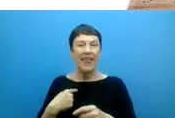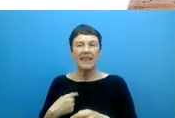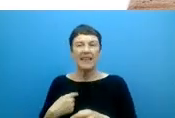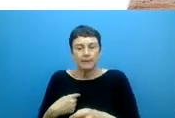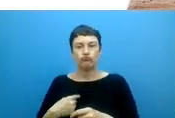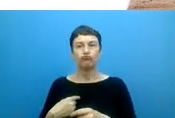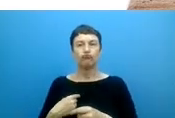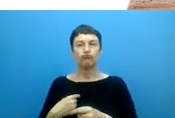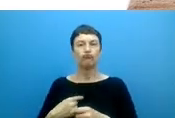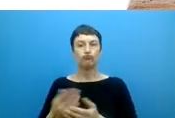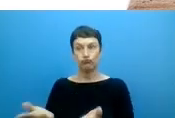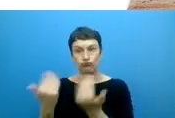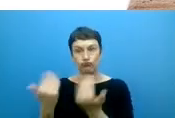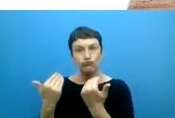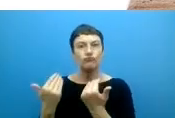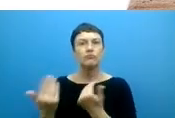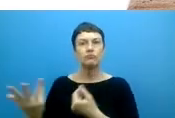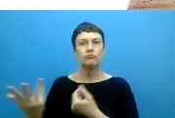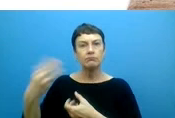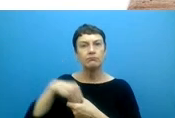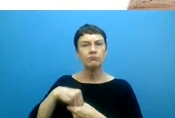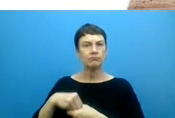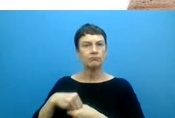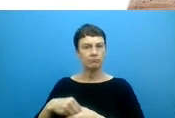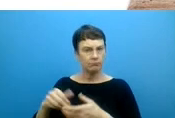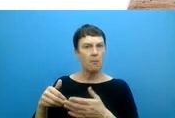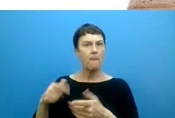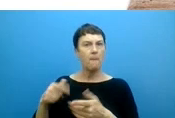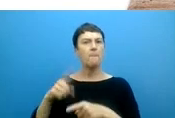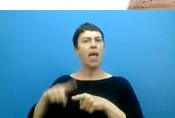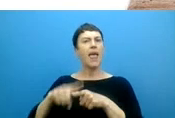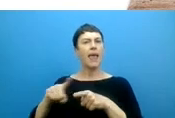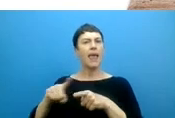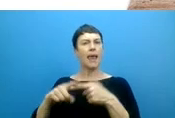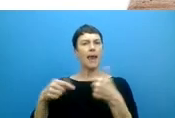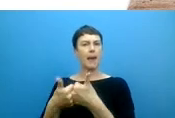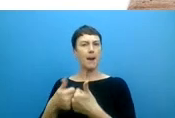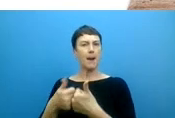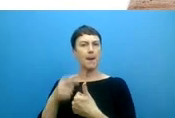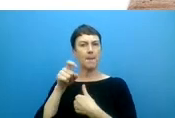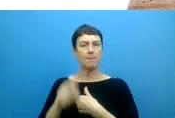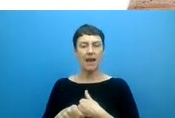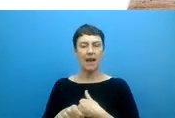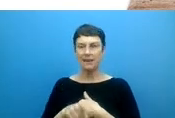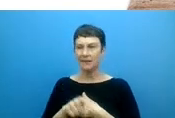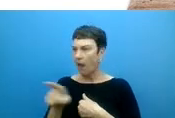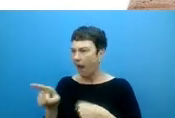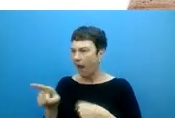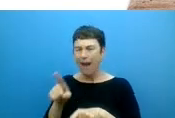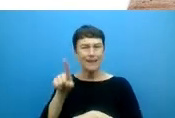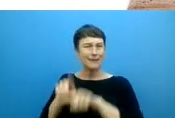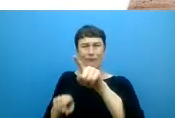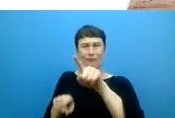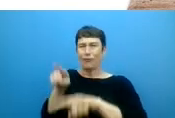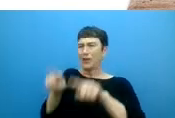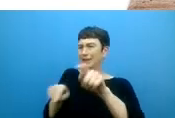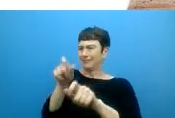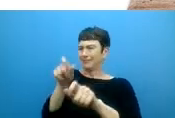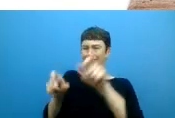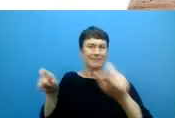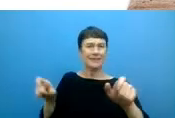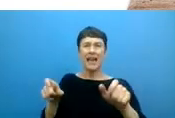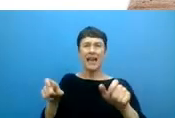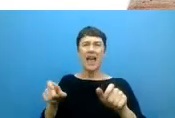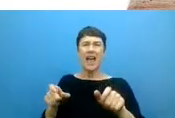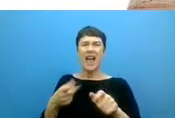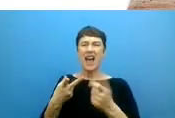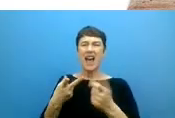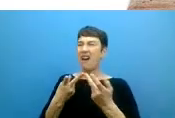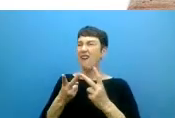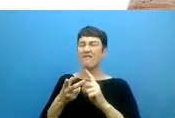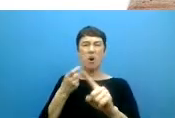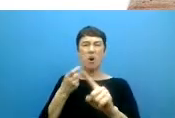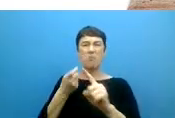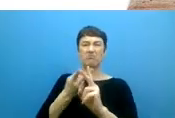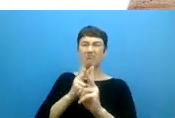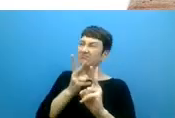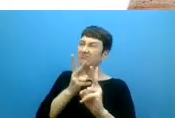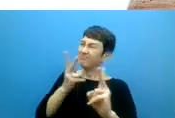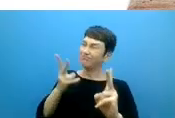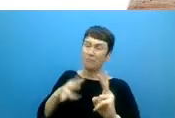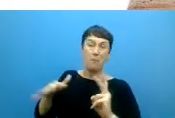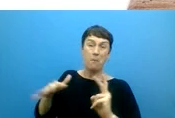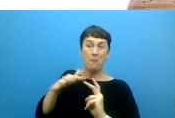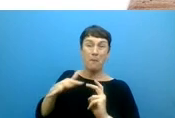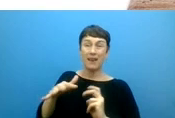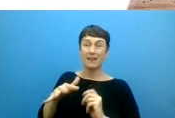see the newcomers engage with each other in the sense where you have people from completely different sides of the country and even in